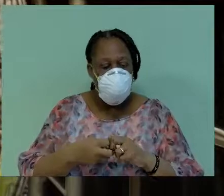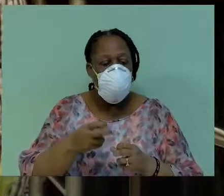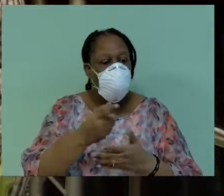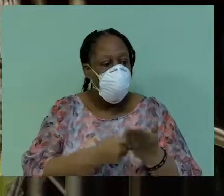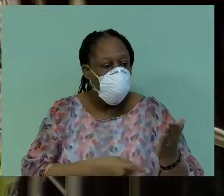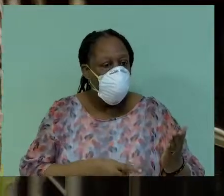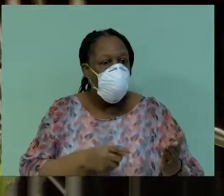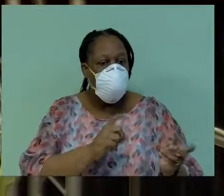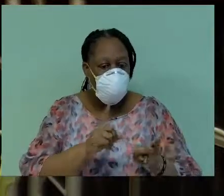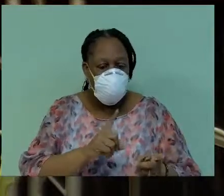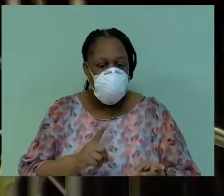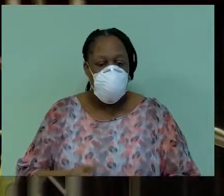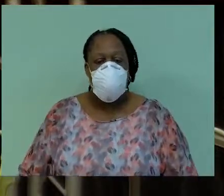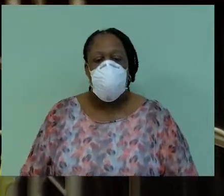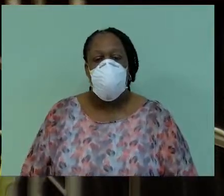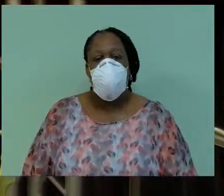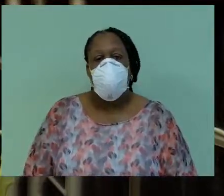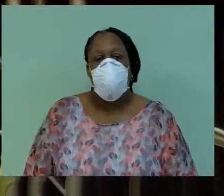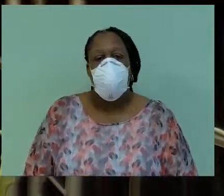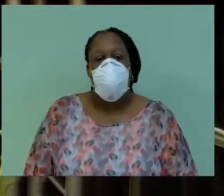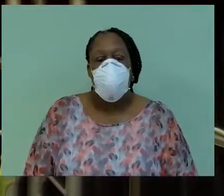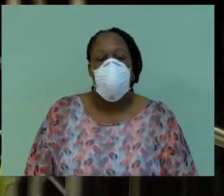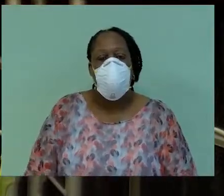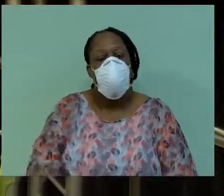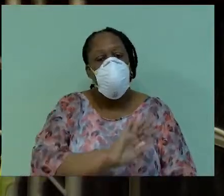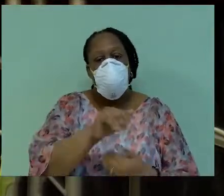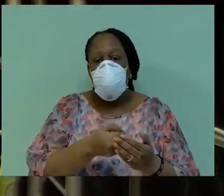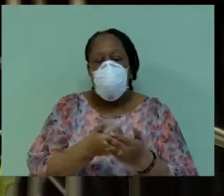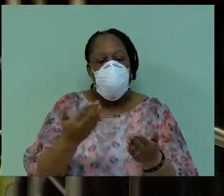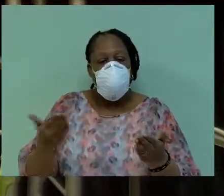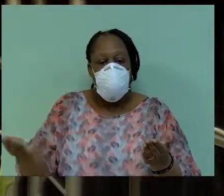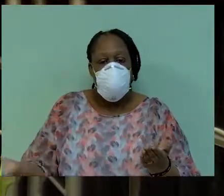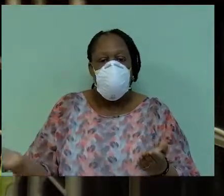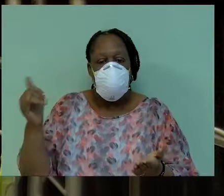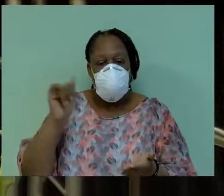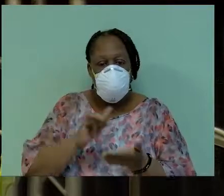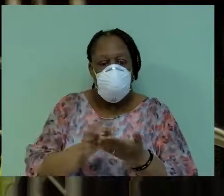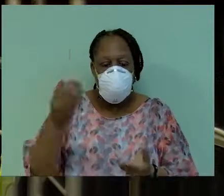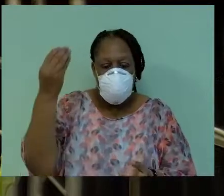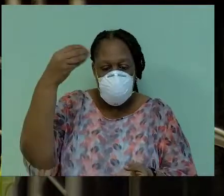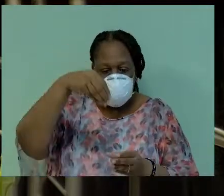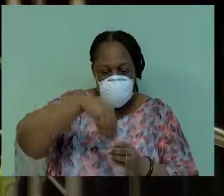vera, glycerin, the type of alcohol, etc.